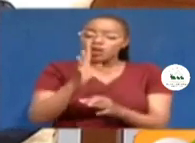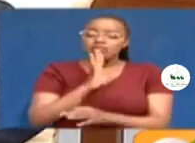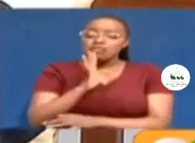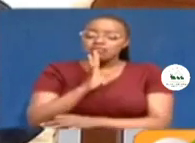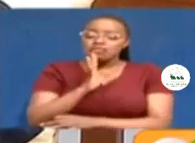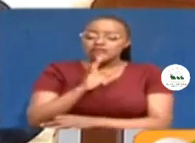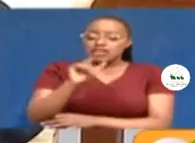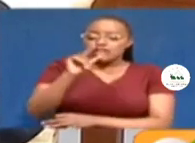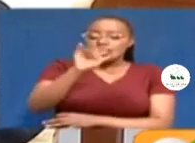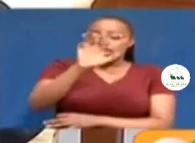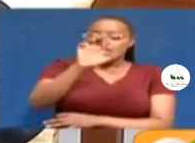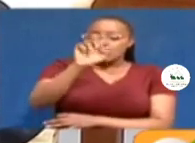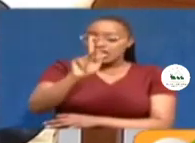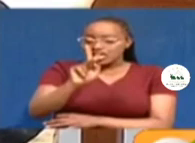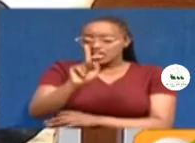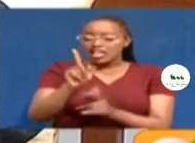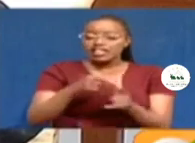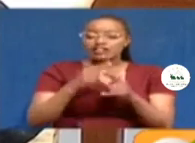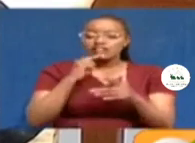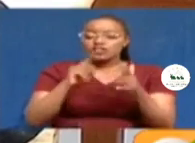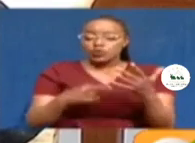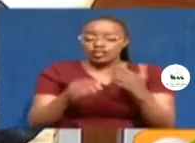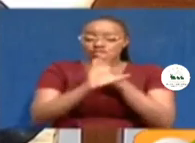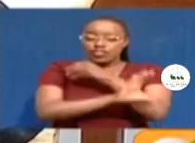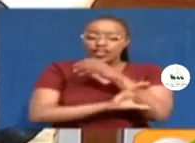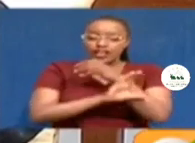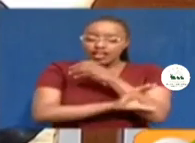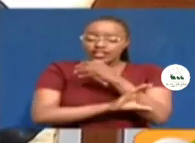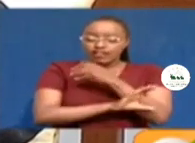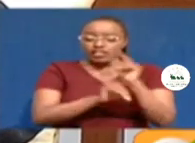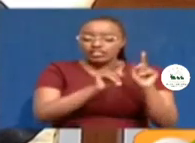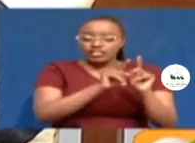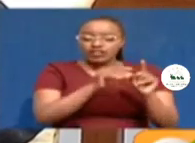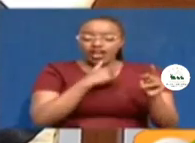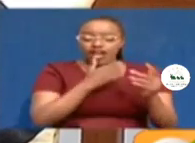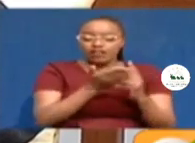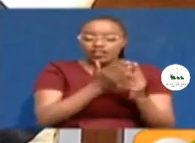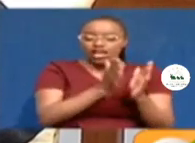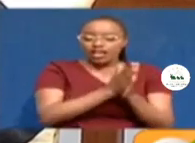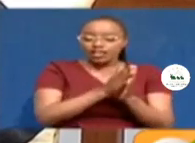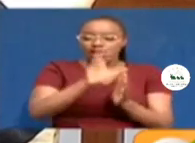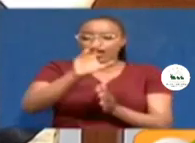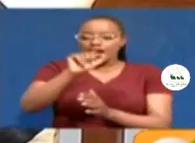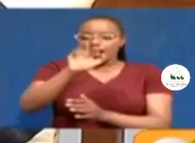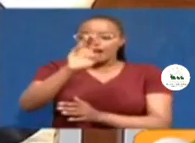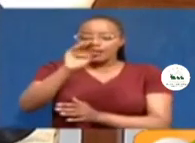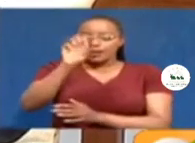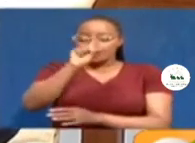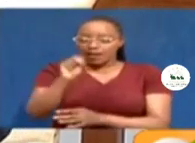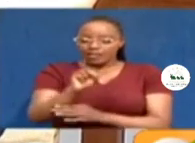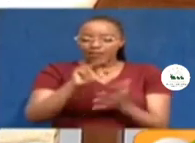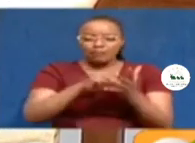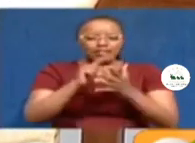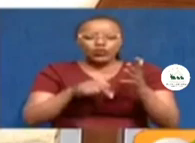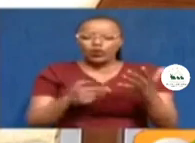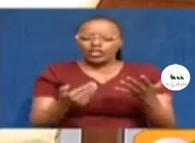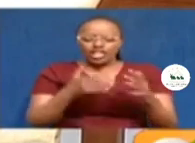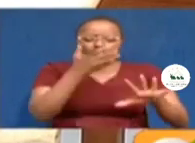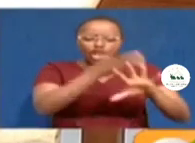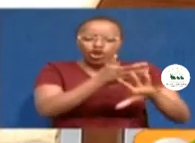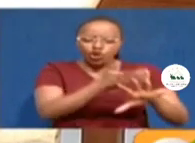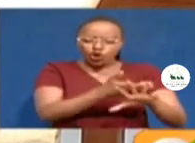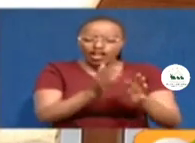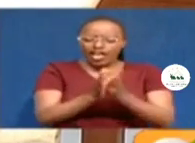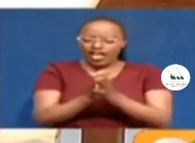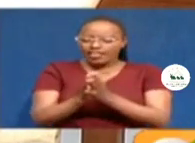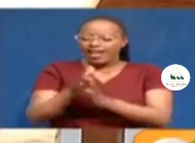in Greek of old, you would say that the country is between the Scylla and the Charybdis, between the rock and